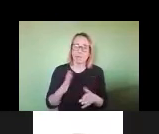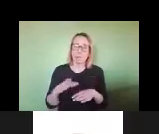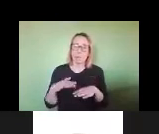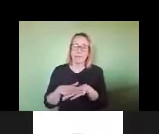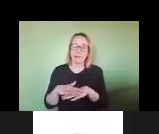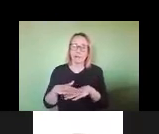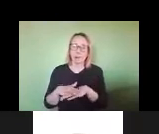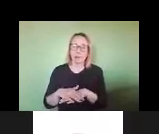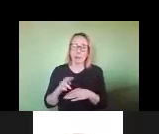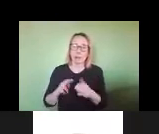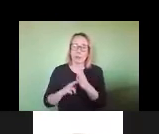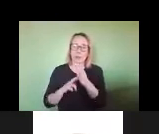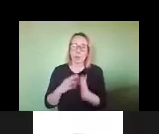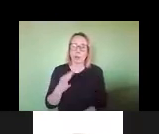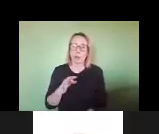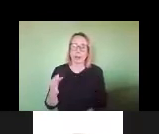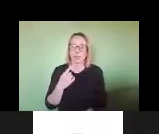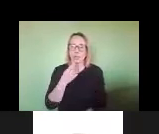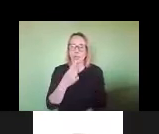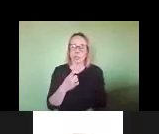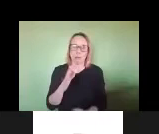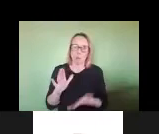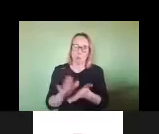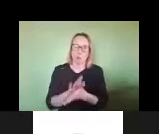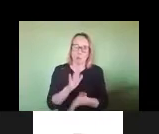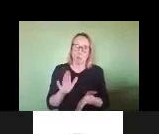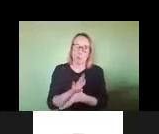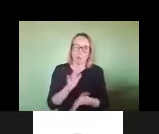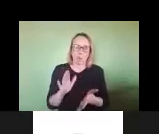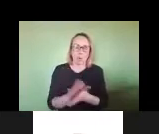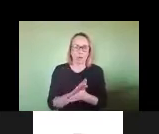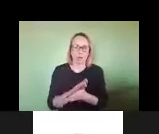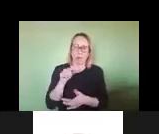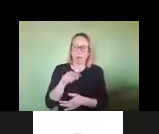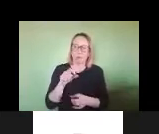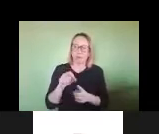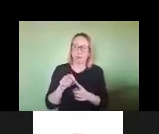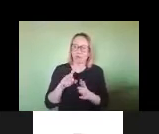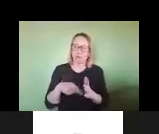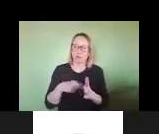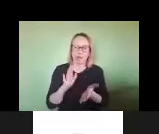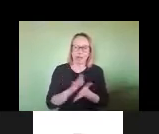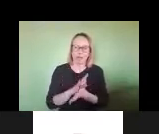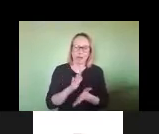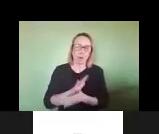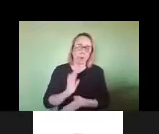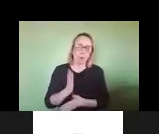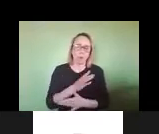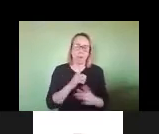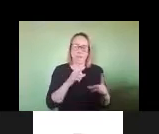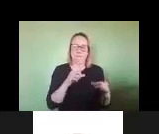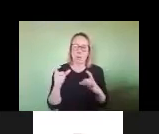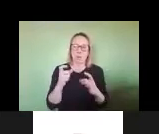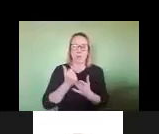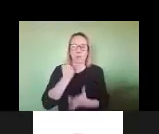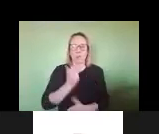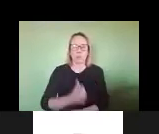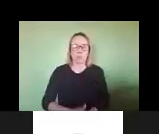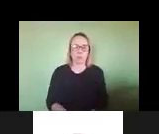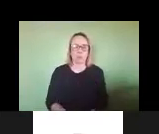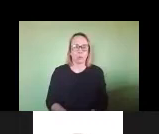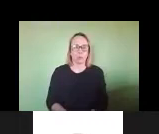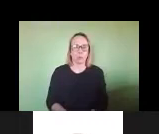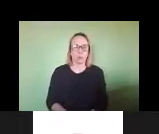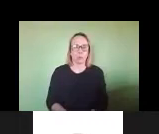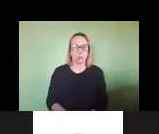North Lanarkshire said he enjoyed the Inclusive Images project and all the photographs are fantastic. Lots of comments how